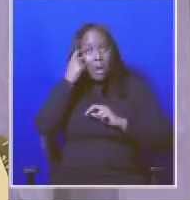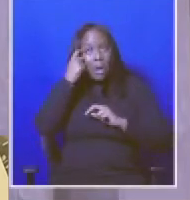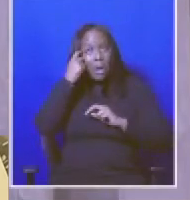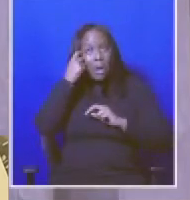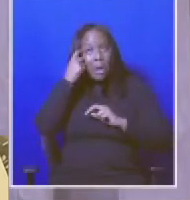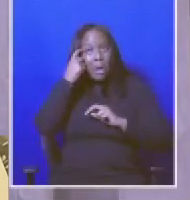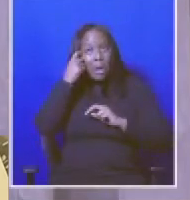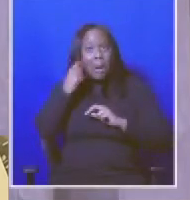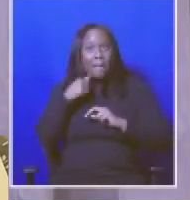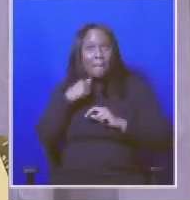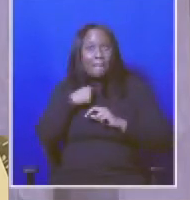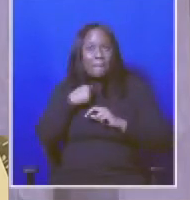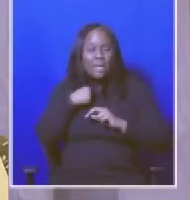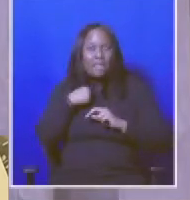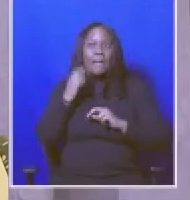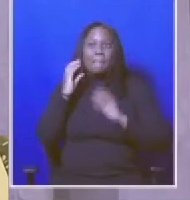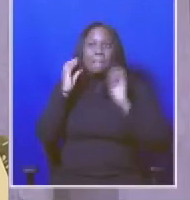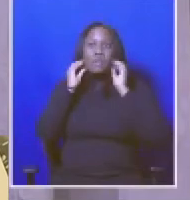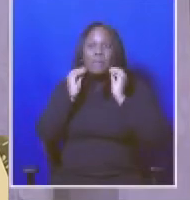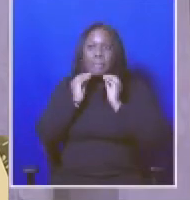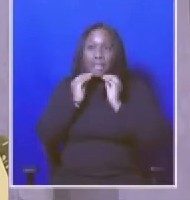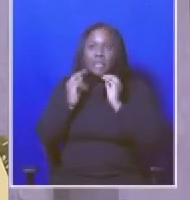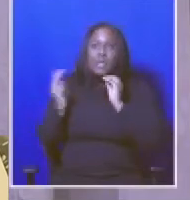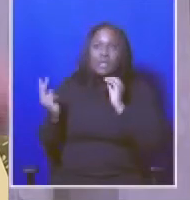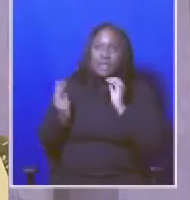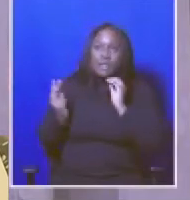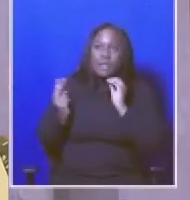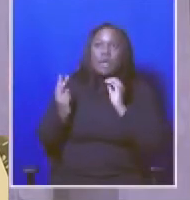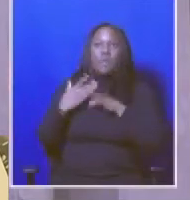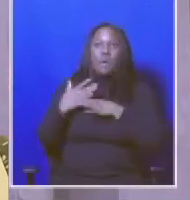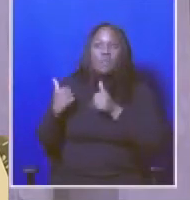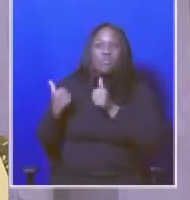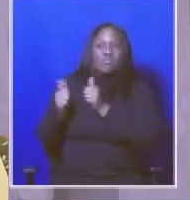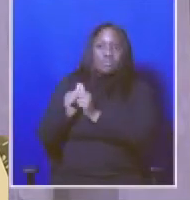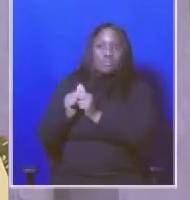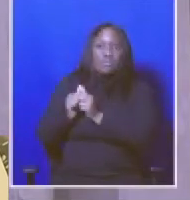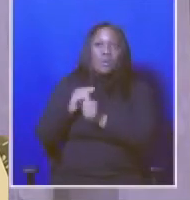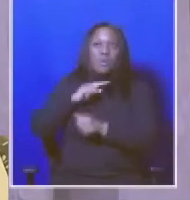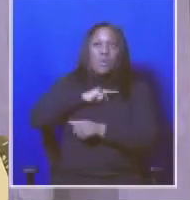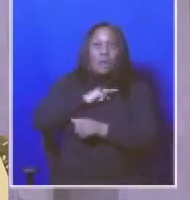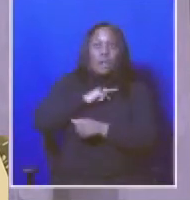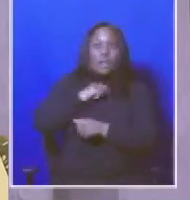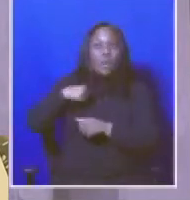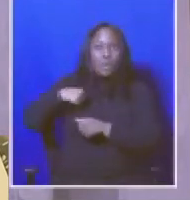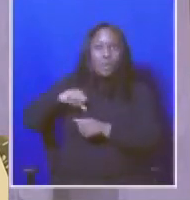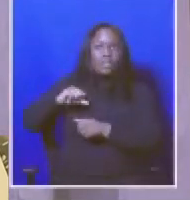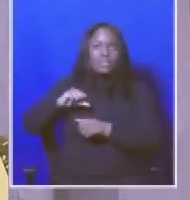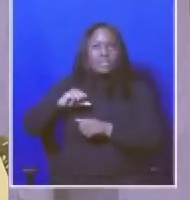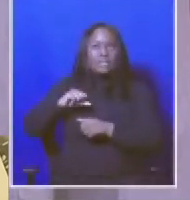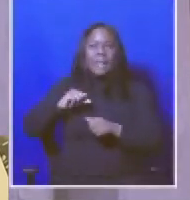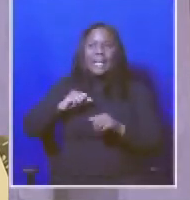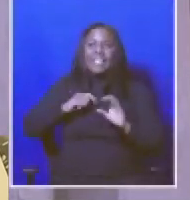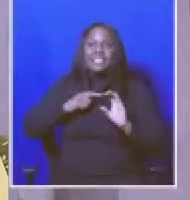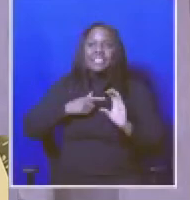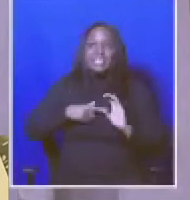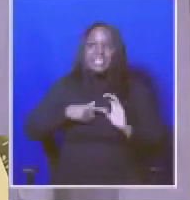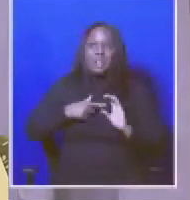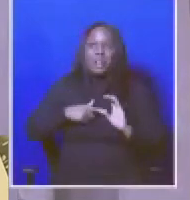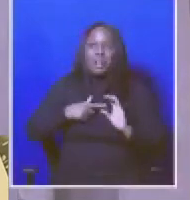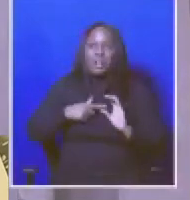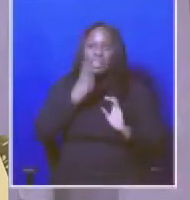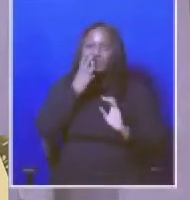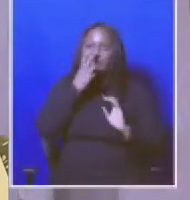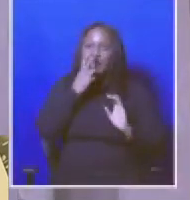this deal with Mozambique because one of the things I want to do is to avoid to continue to burn diesel. He said that.